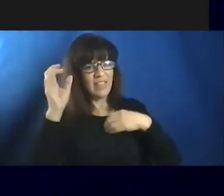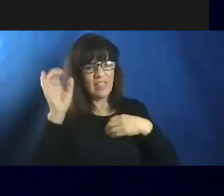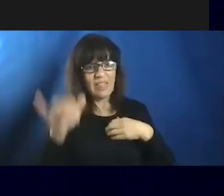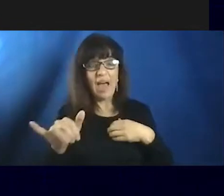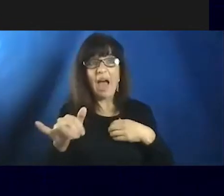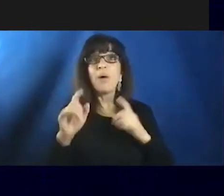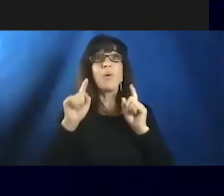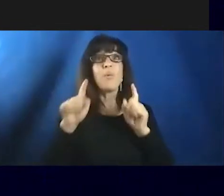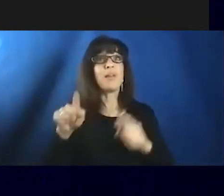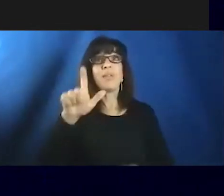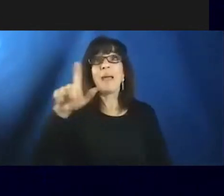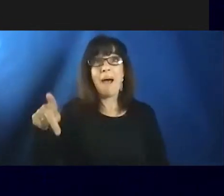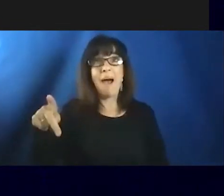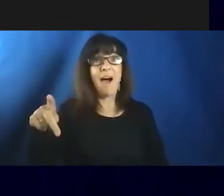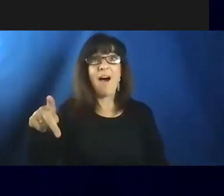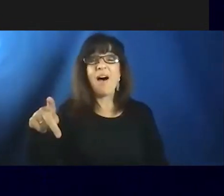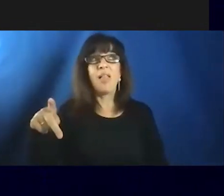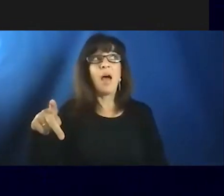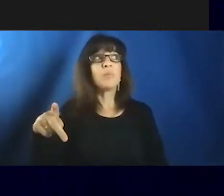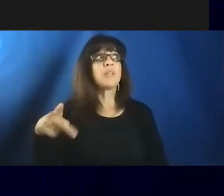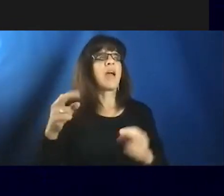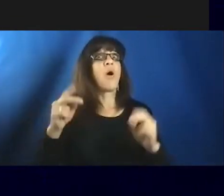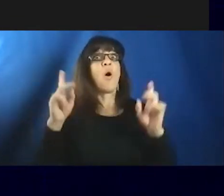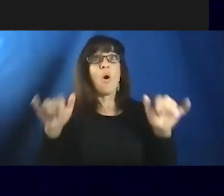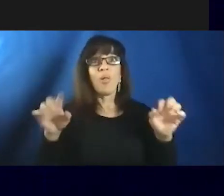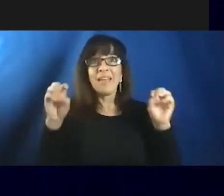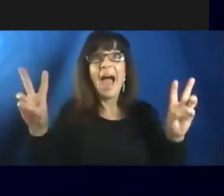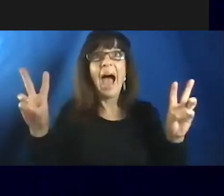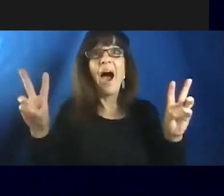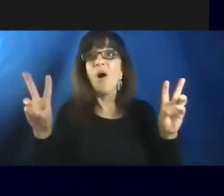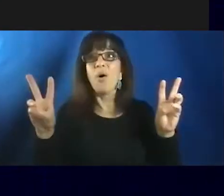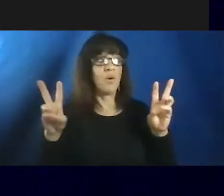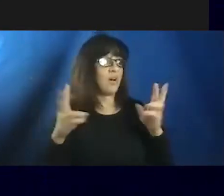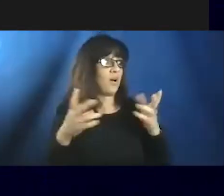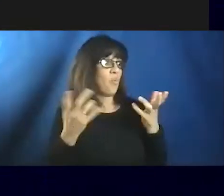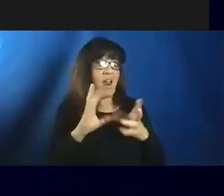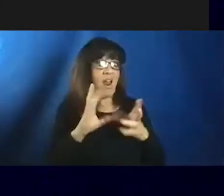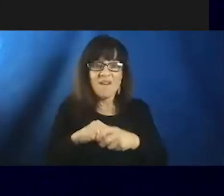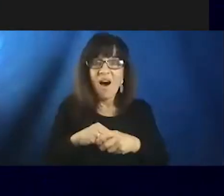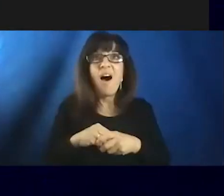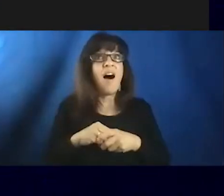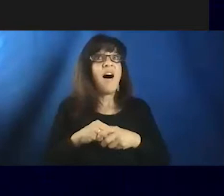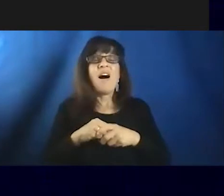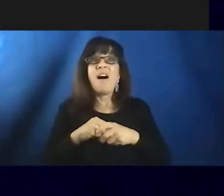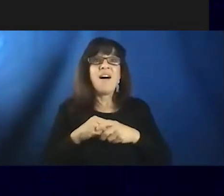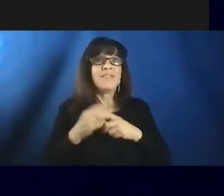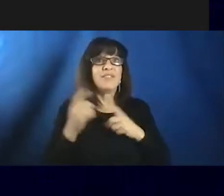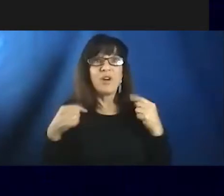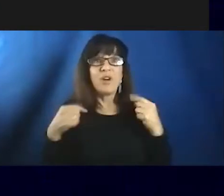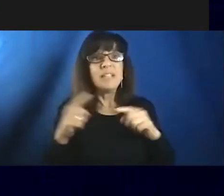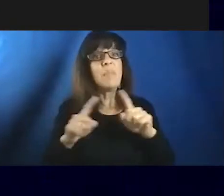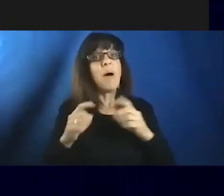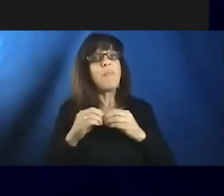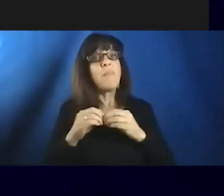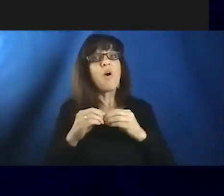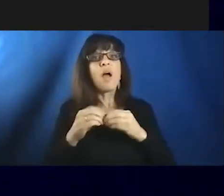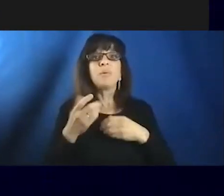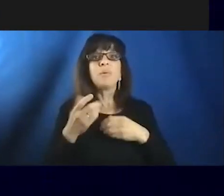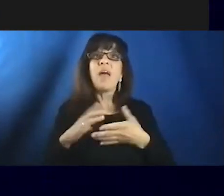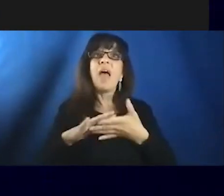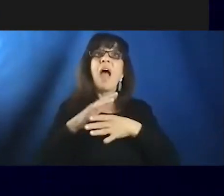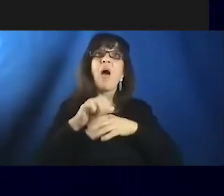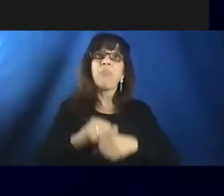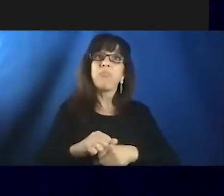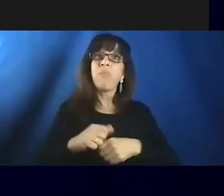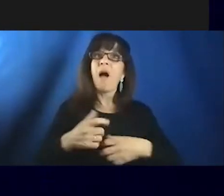to Lake Powell, and I was like, holy cow, what did I get myself into? But the more I was there, the better